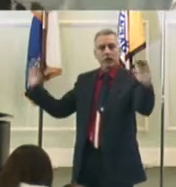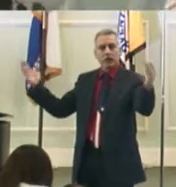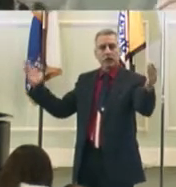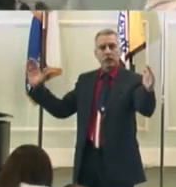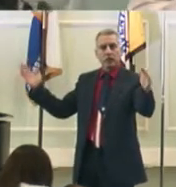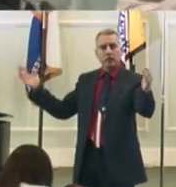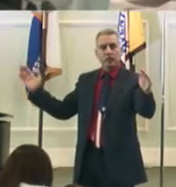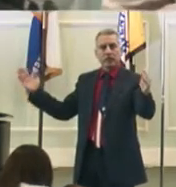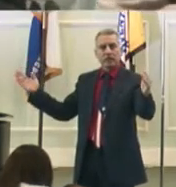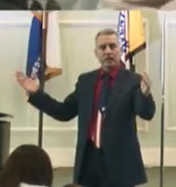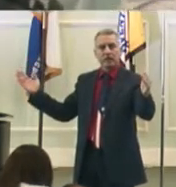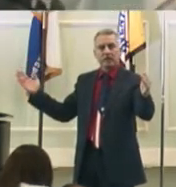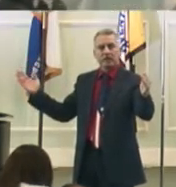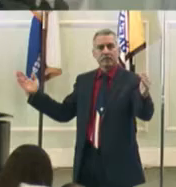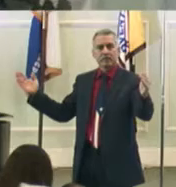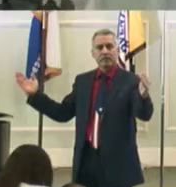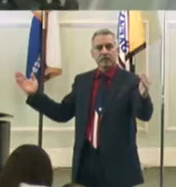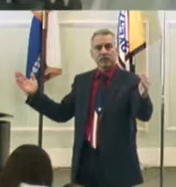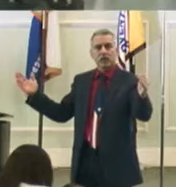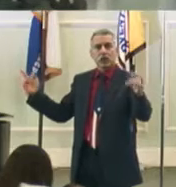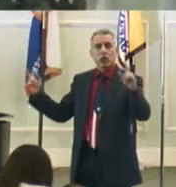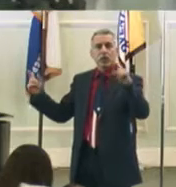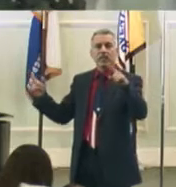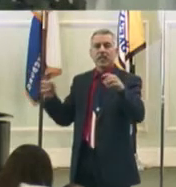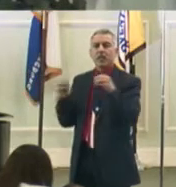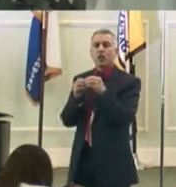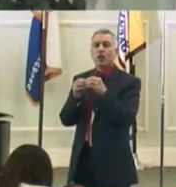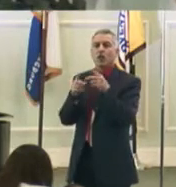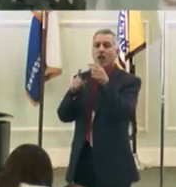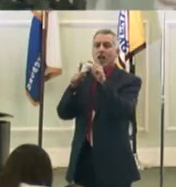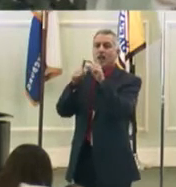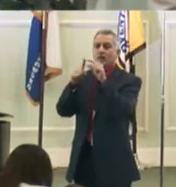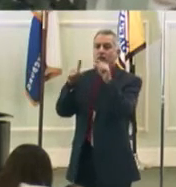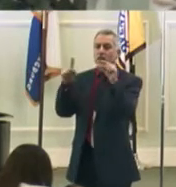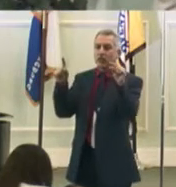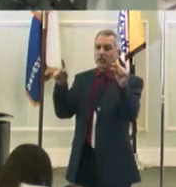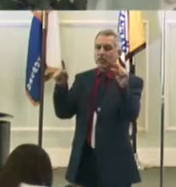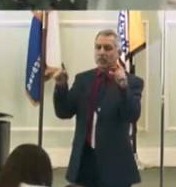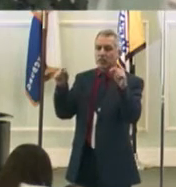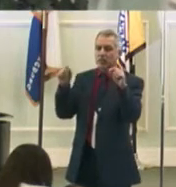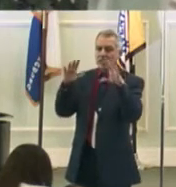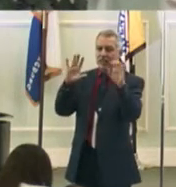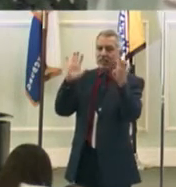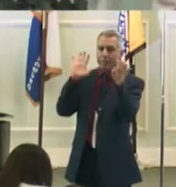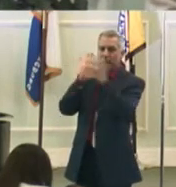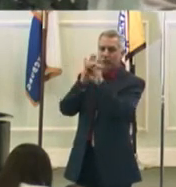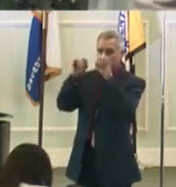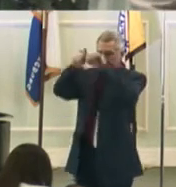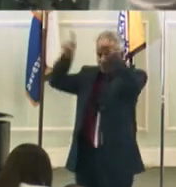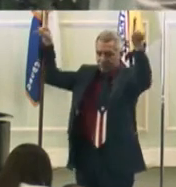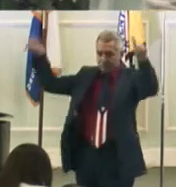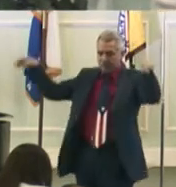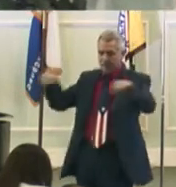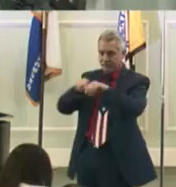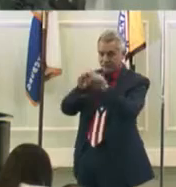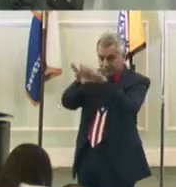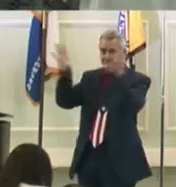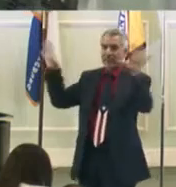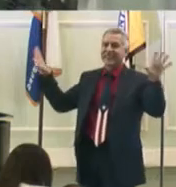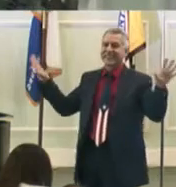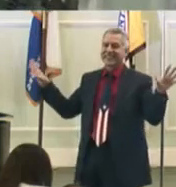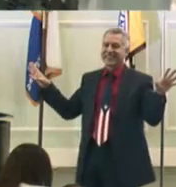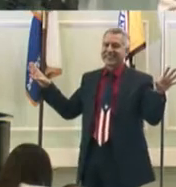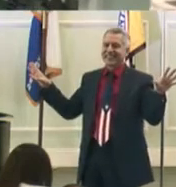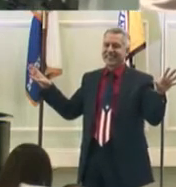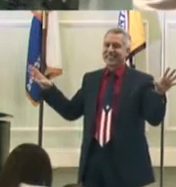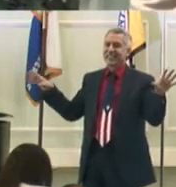study beyond just one or two texts so we get the full totality of what's being said. And Jesus is still the speaker. He's saying, if a son shall ask bread